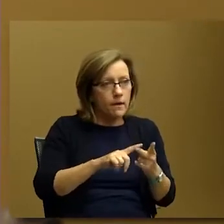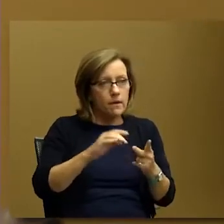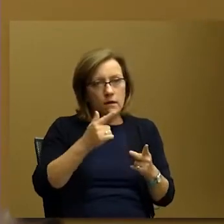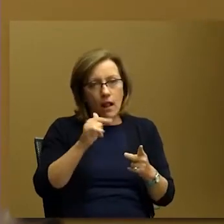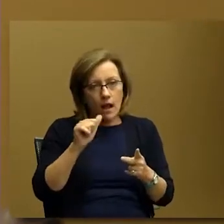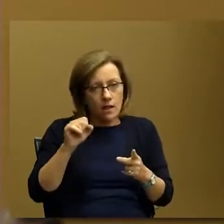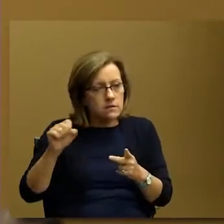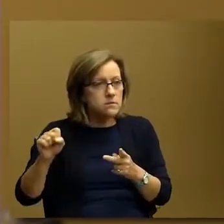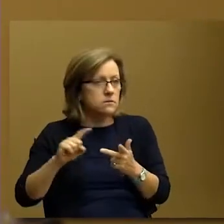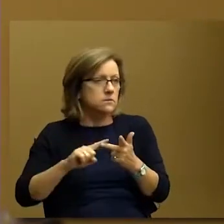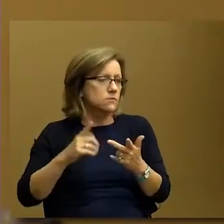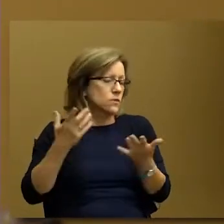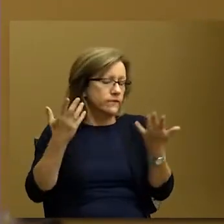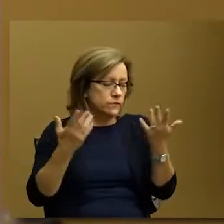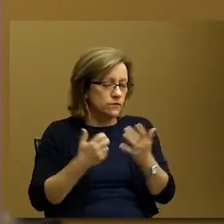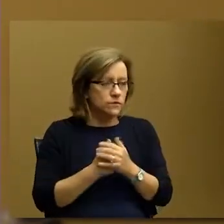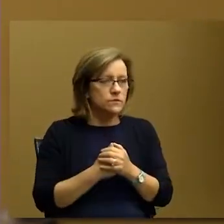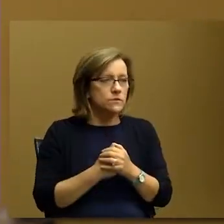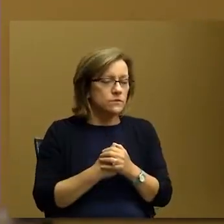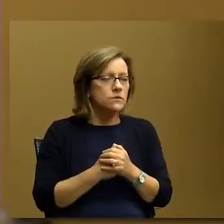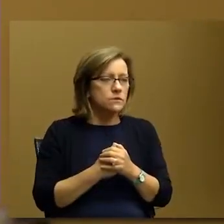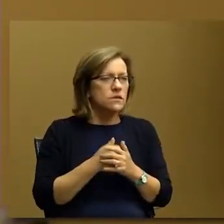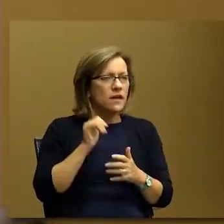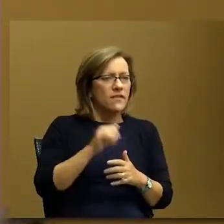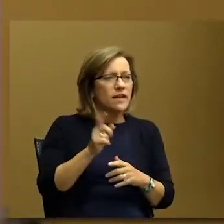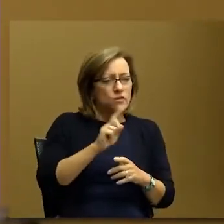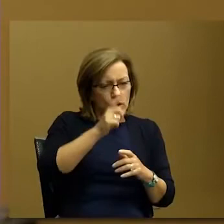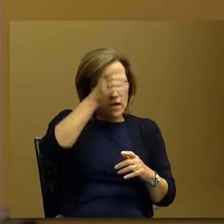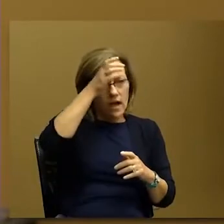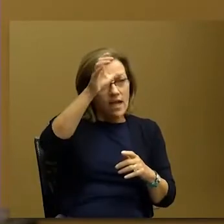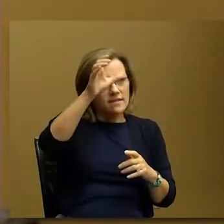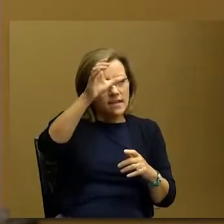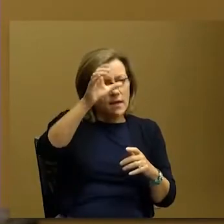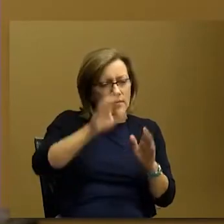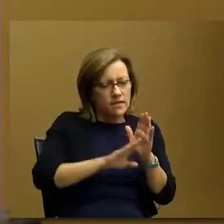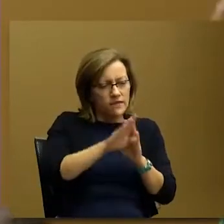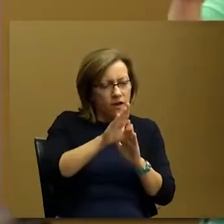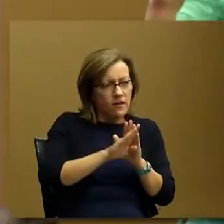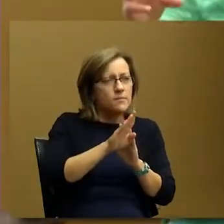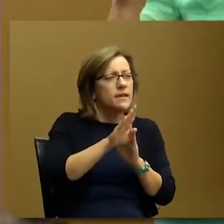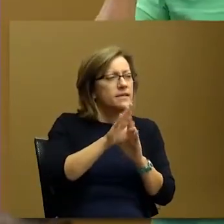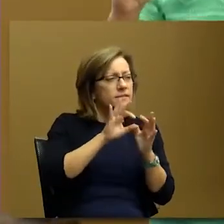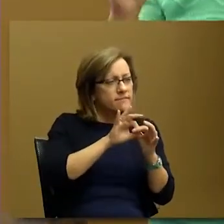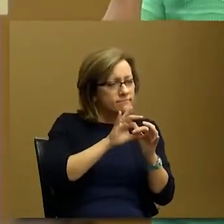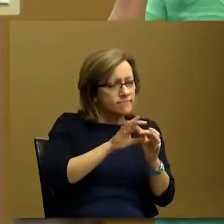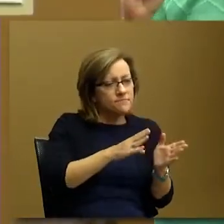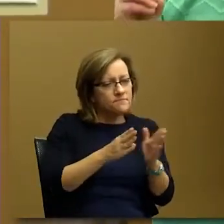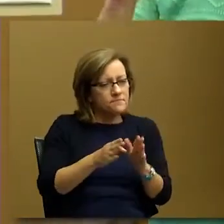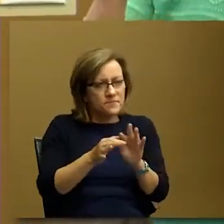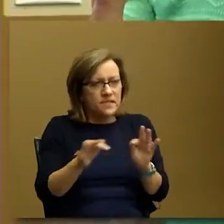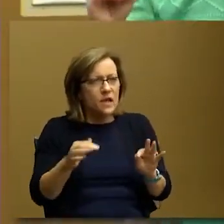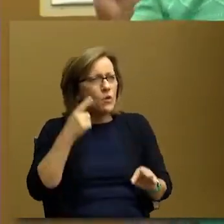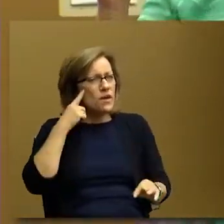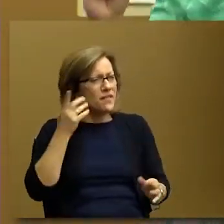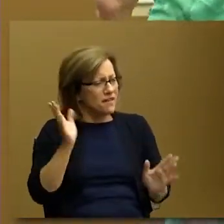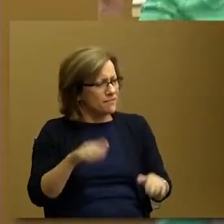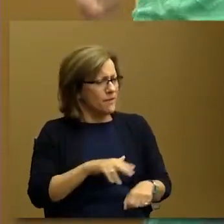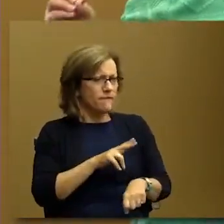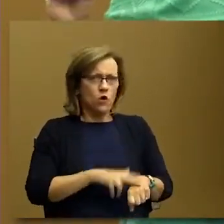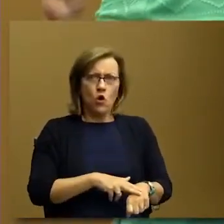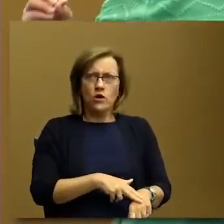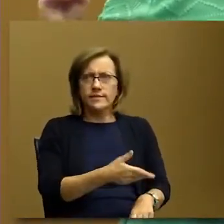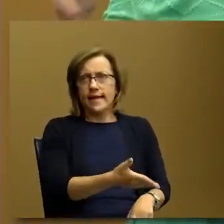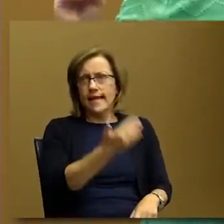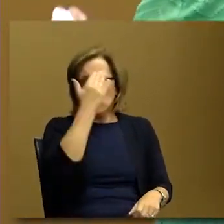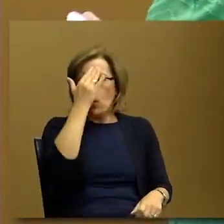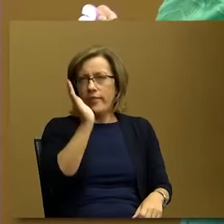And so there's where the concept development comes in and the language, and we take for granted that these kids